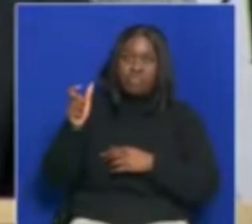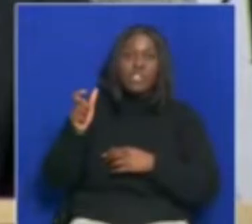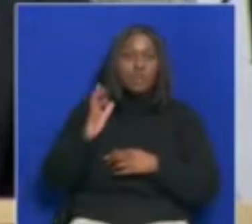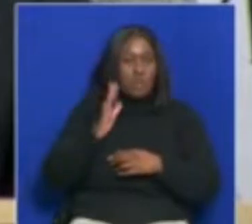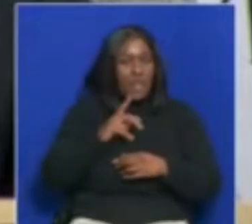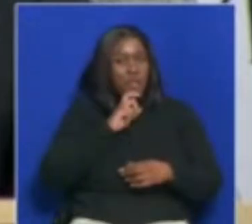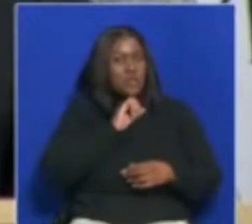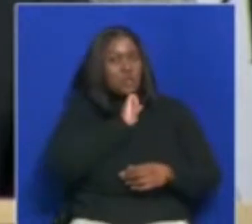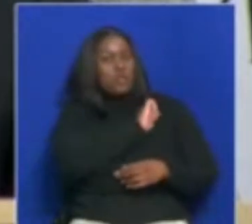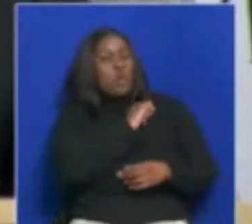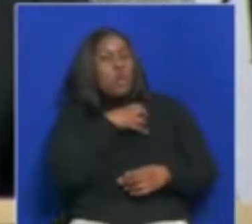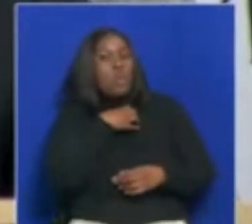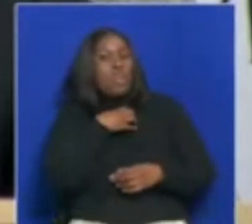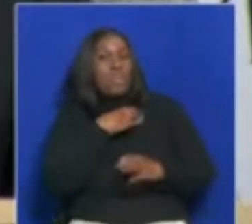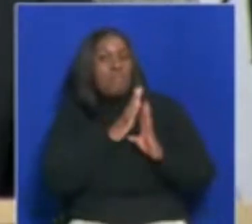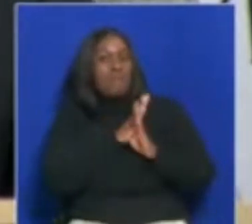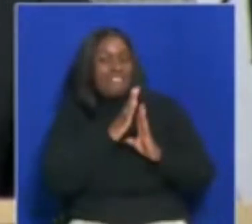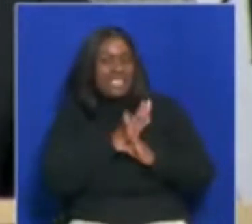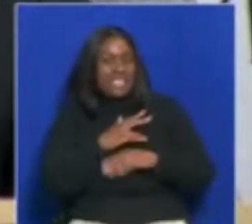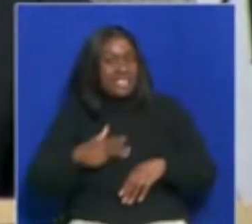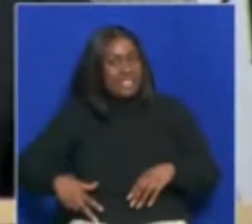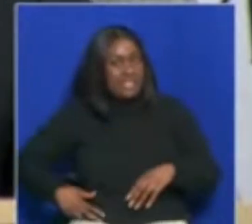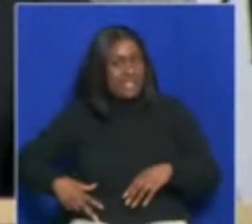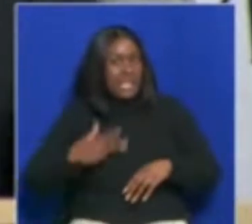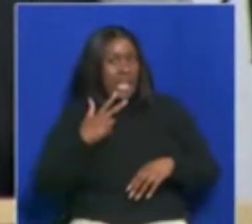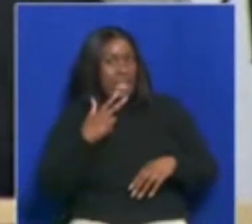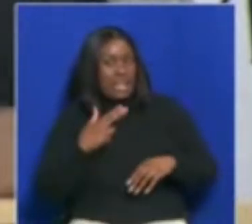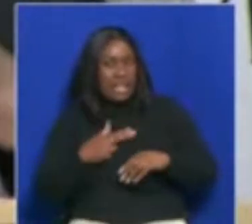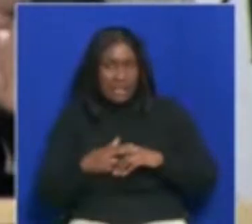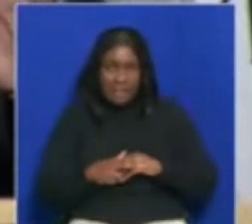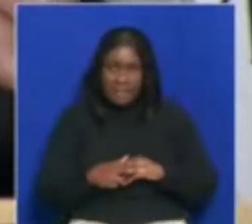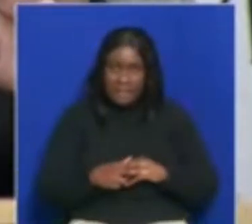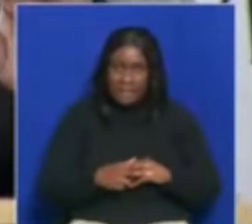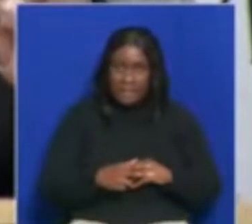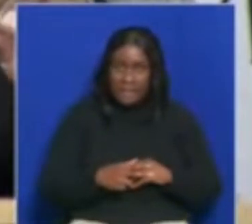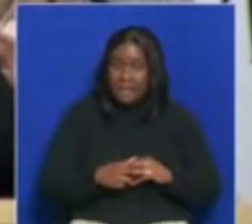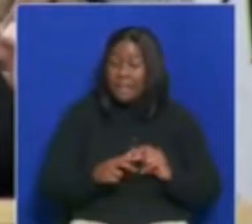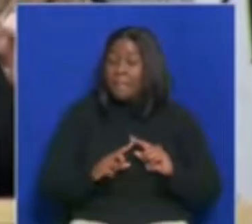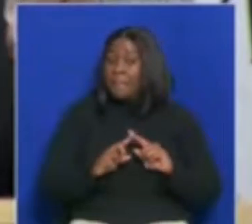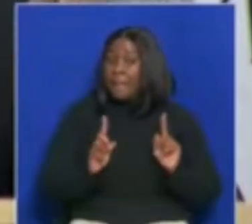private firearm. The issue here is that